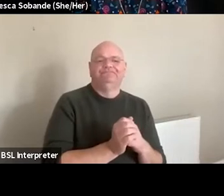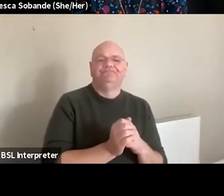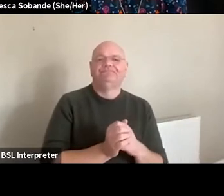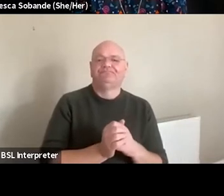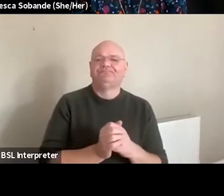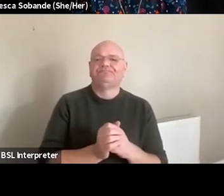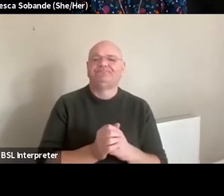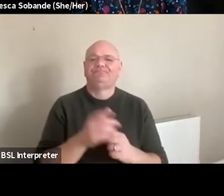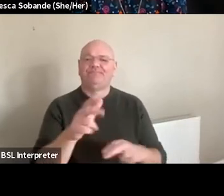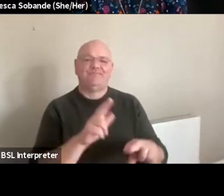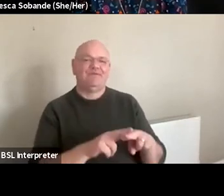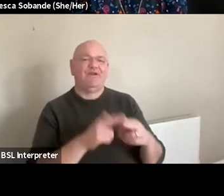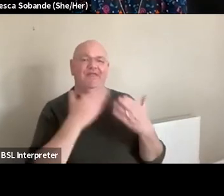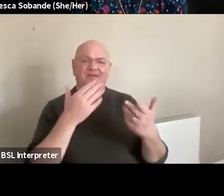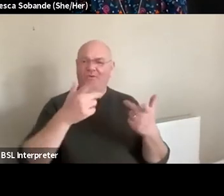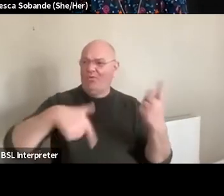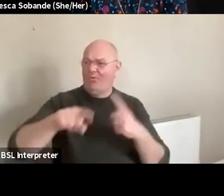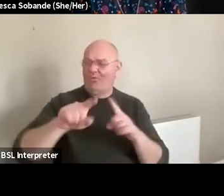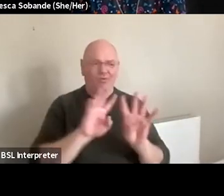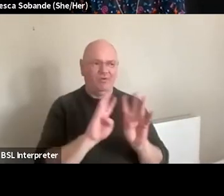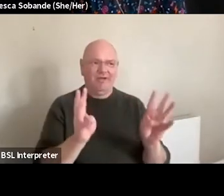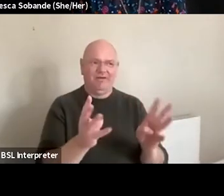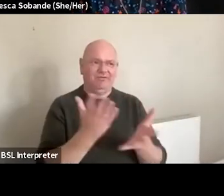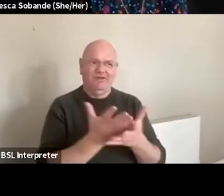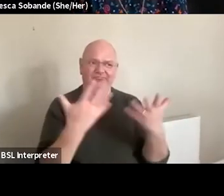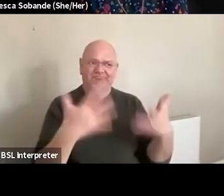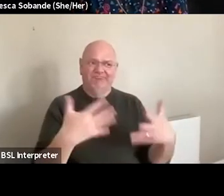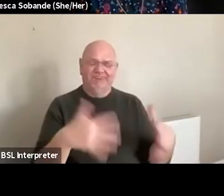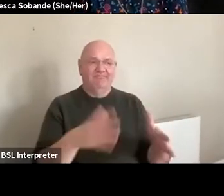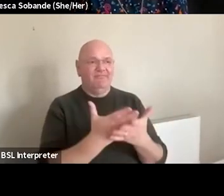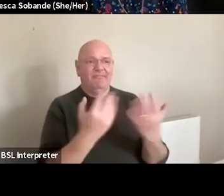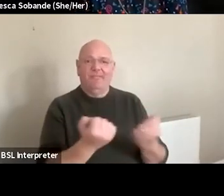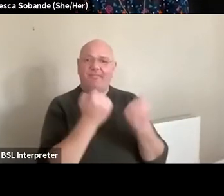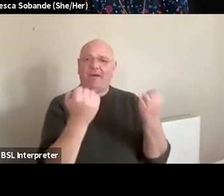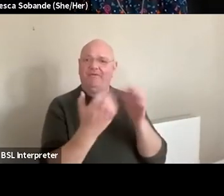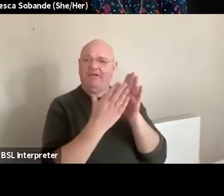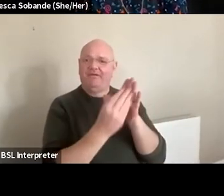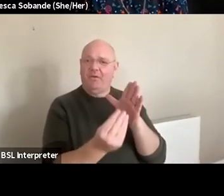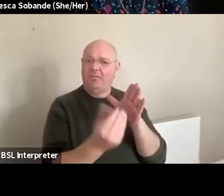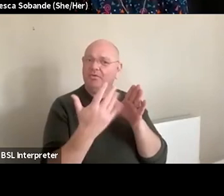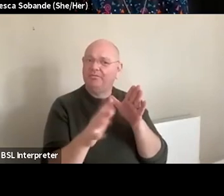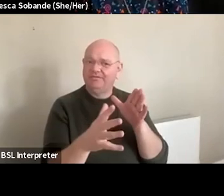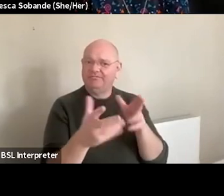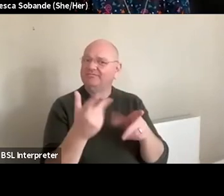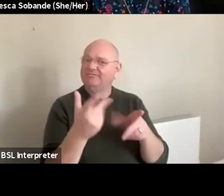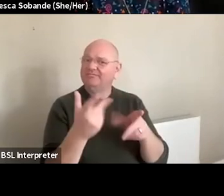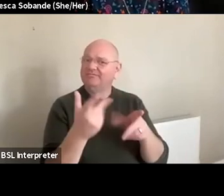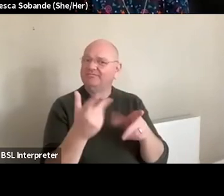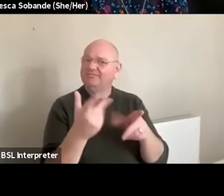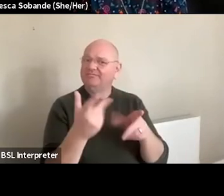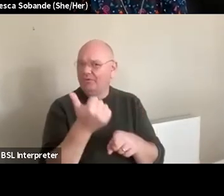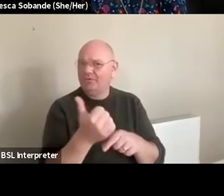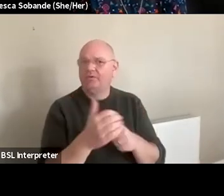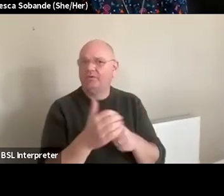Thank you so much, everyone. These are really powerful case studies that you've presented and shared with us here. Before